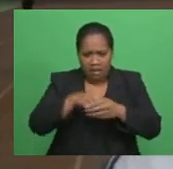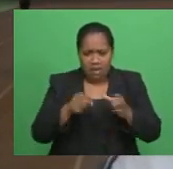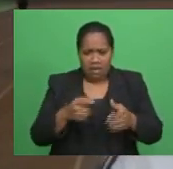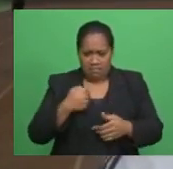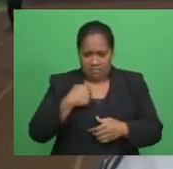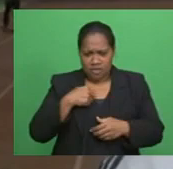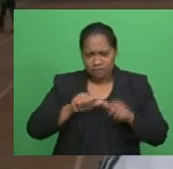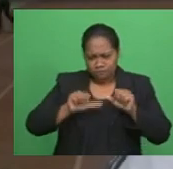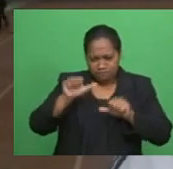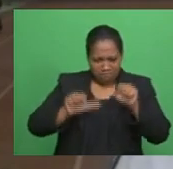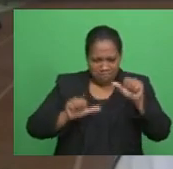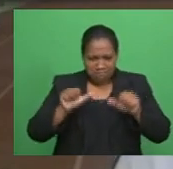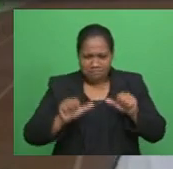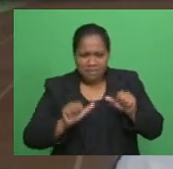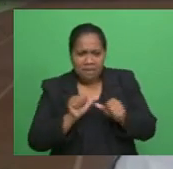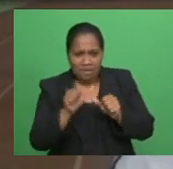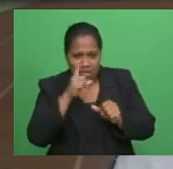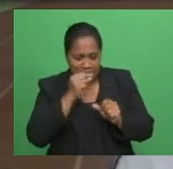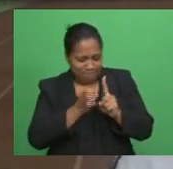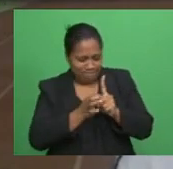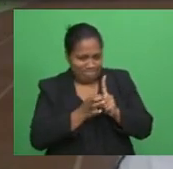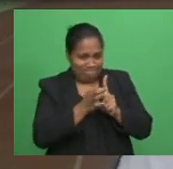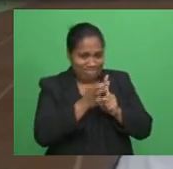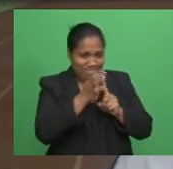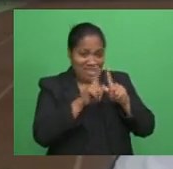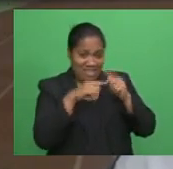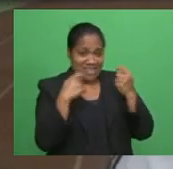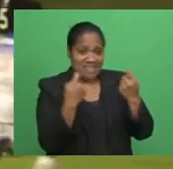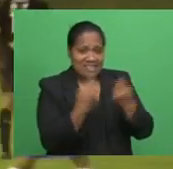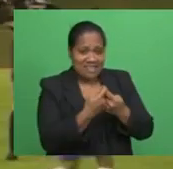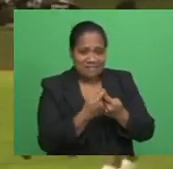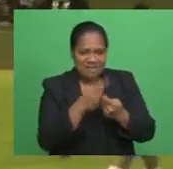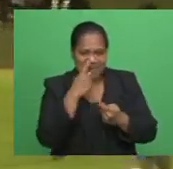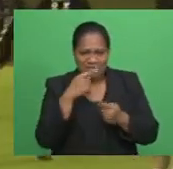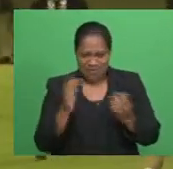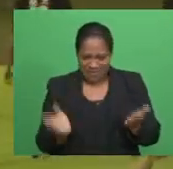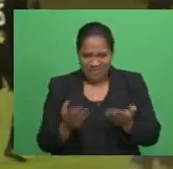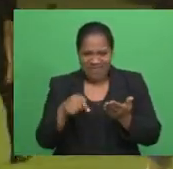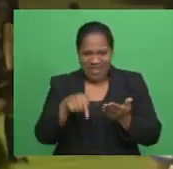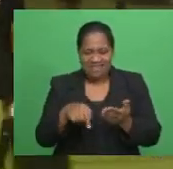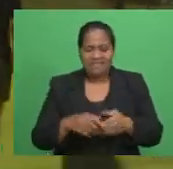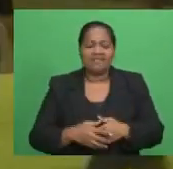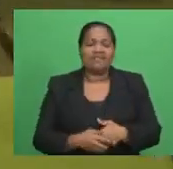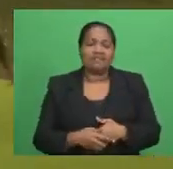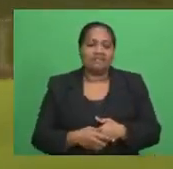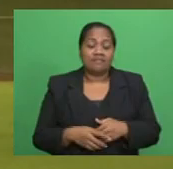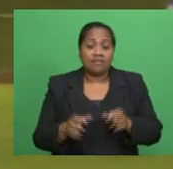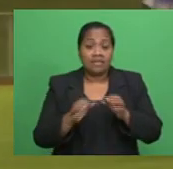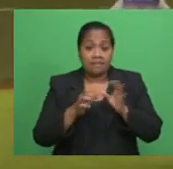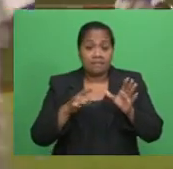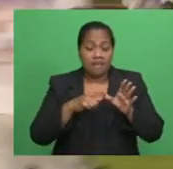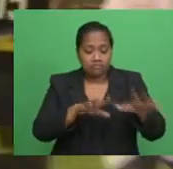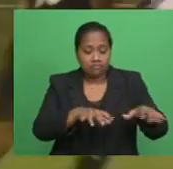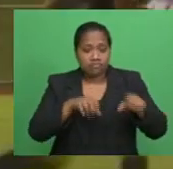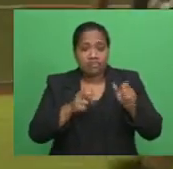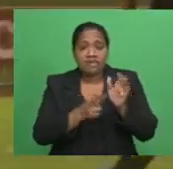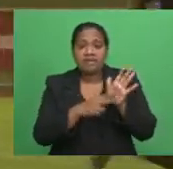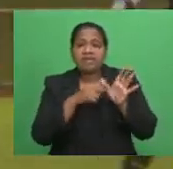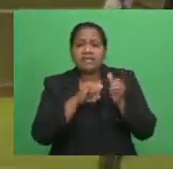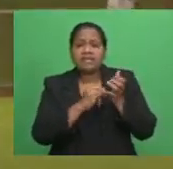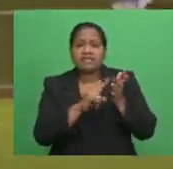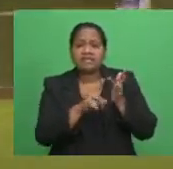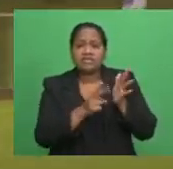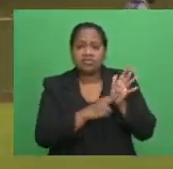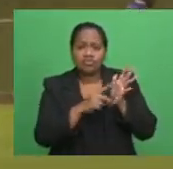analysis of this game and improve the team and the players as well. Ba will host Nasinu at the Fiji FA